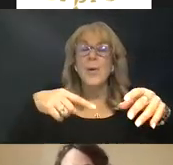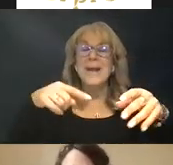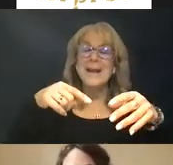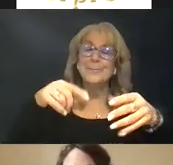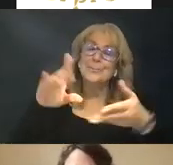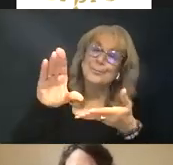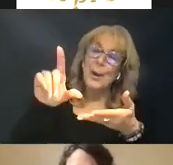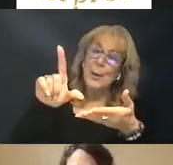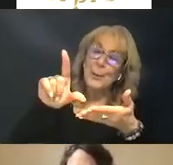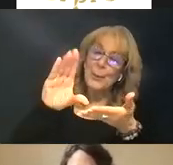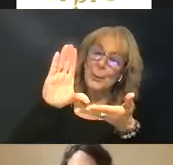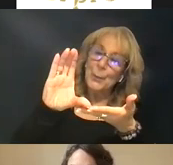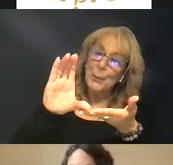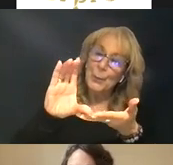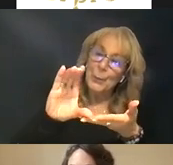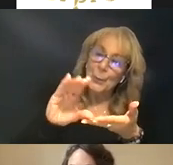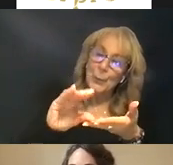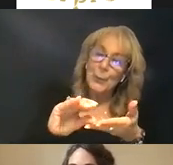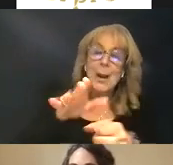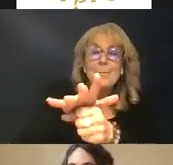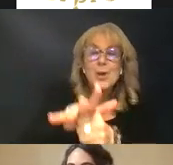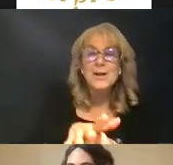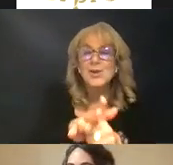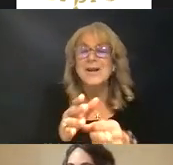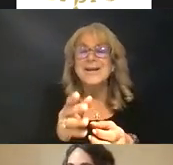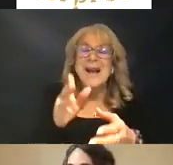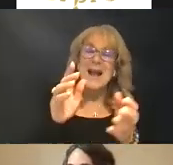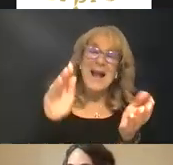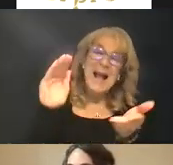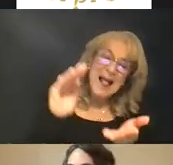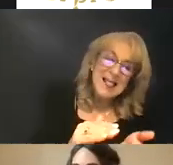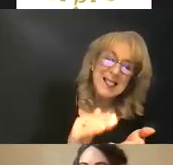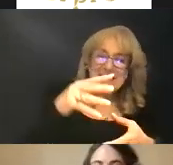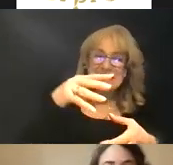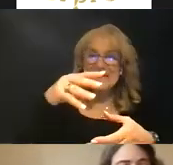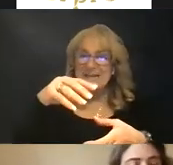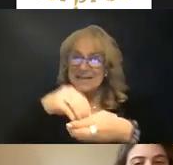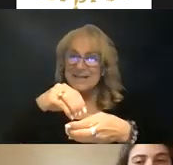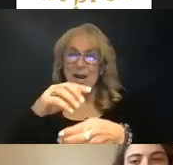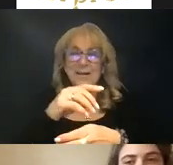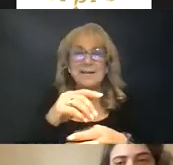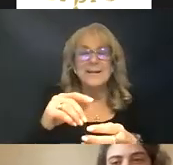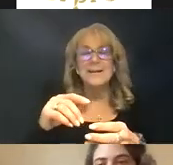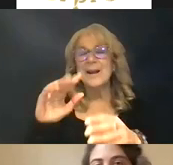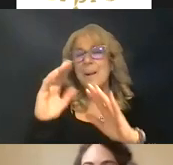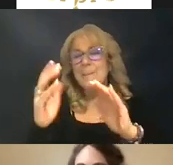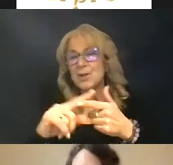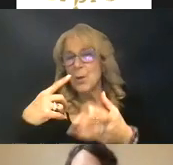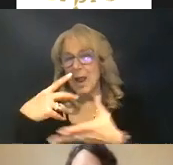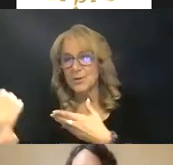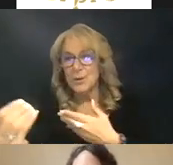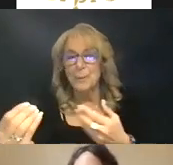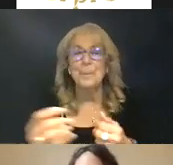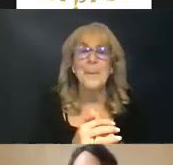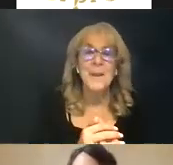blow, we decrease the pressure, we push less inside and outside, and everything is coming together. So we see here that the